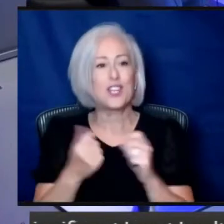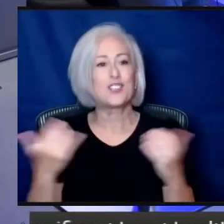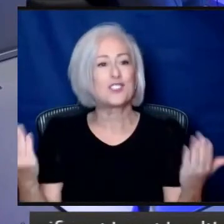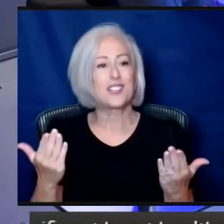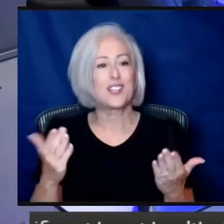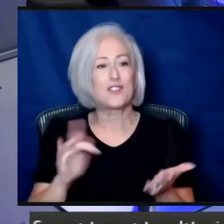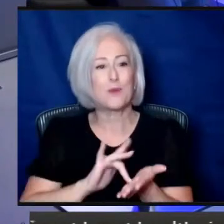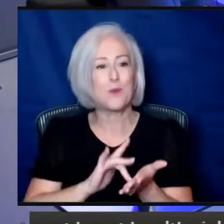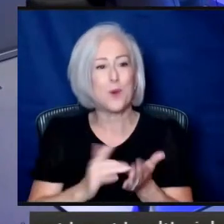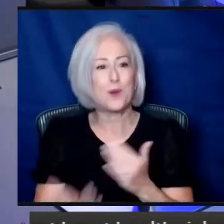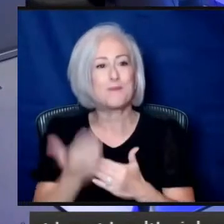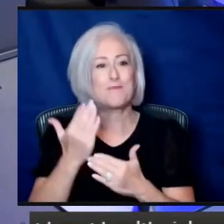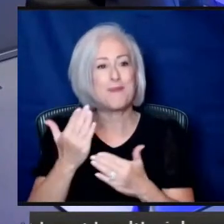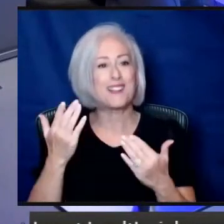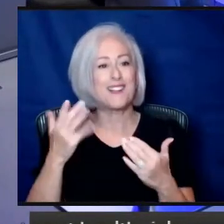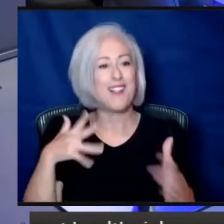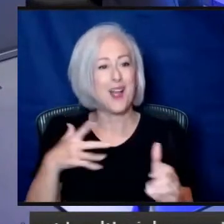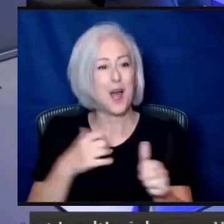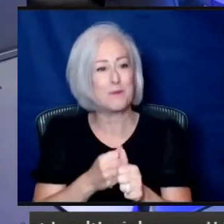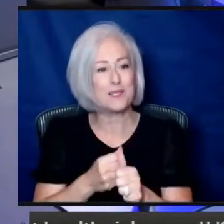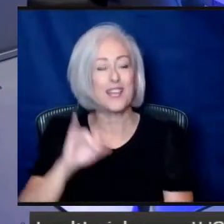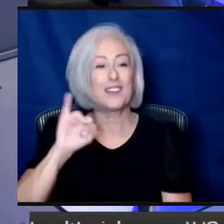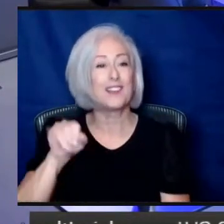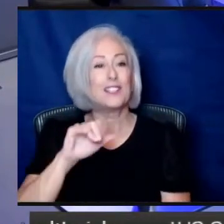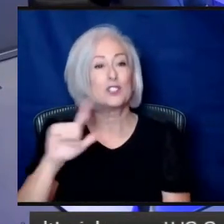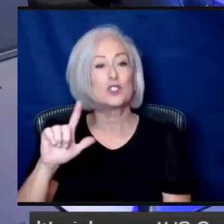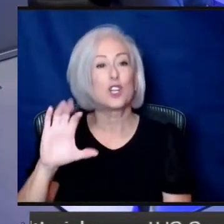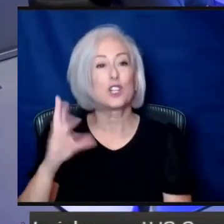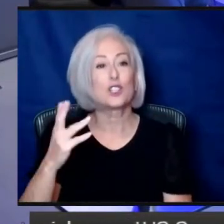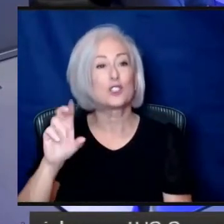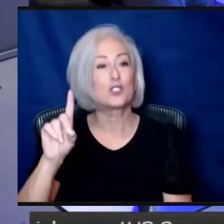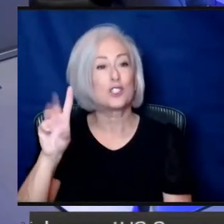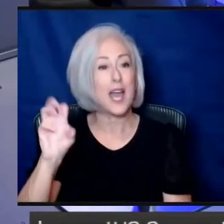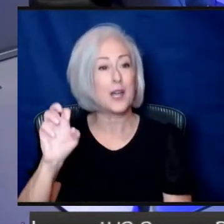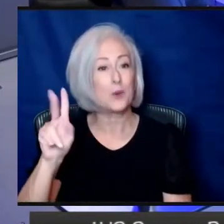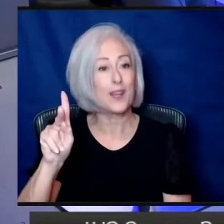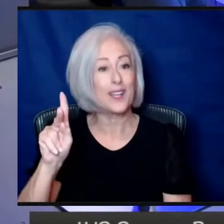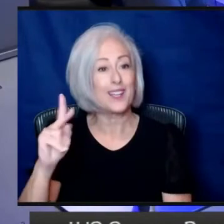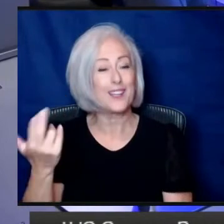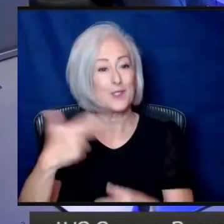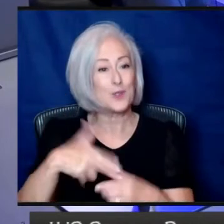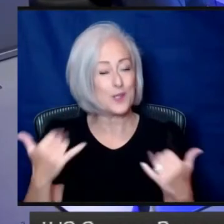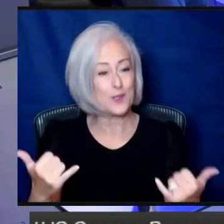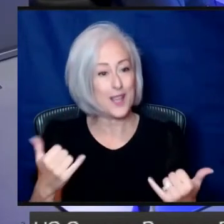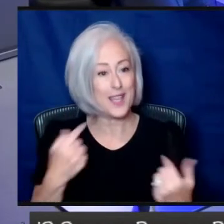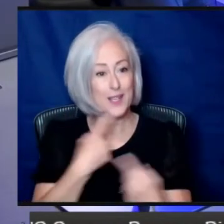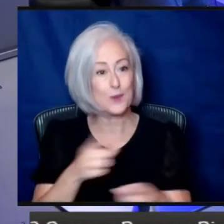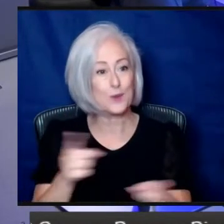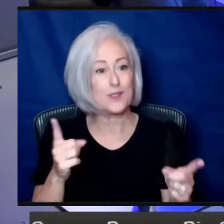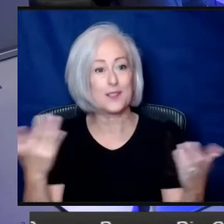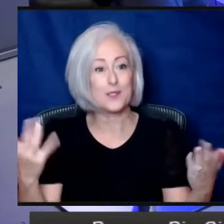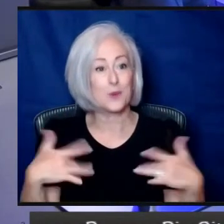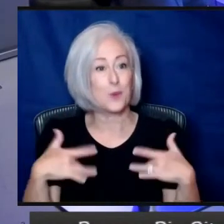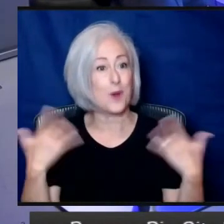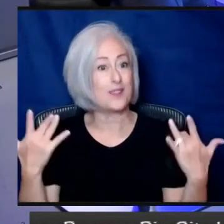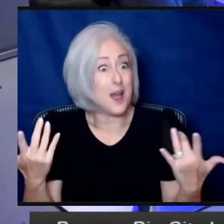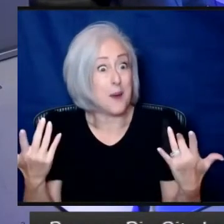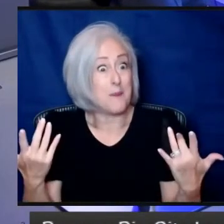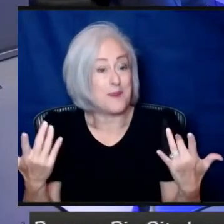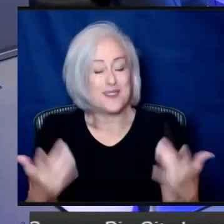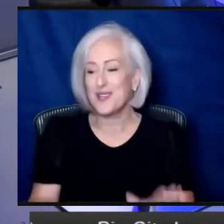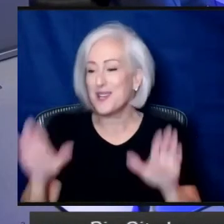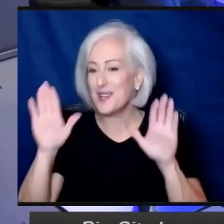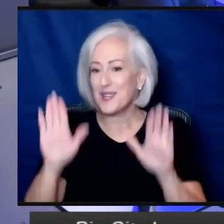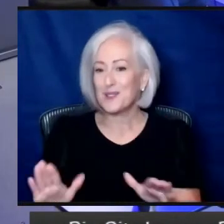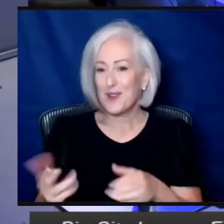go to Jill Chadwick, who is our news director, who's joining us to fill us in on what this means for all our viewers. Yeah, hey, it's so great to hang with the cool kids. I